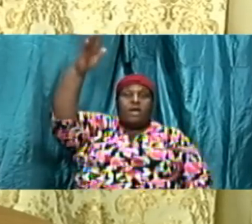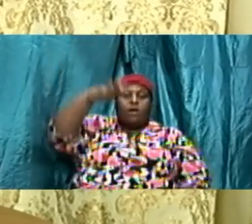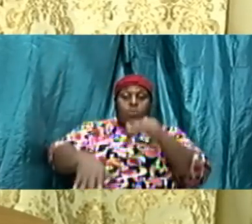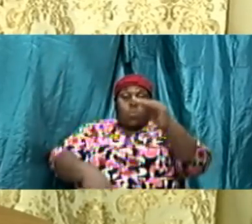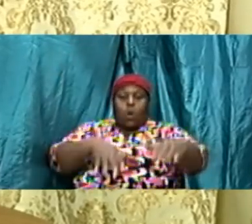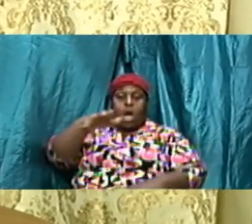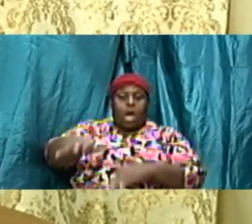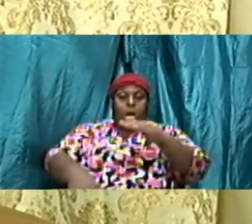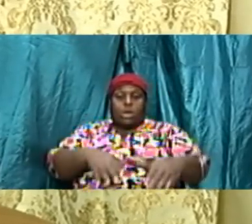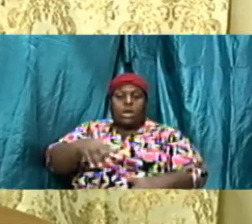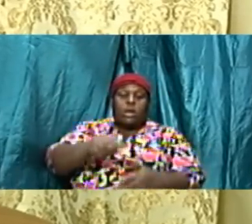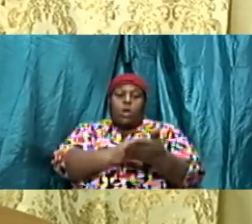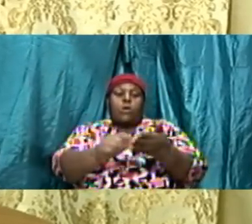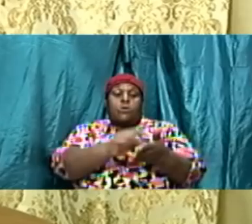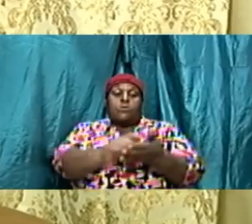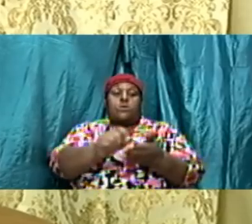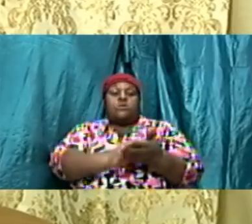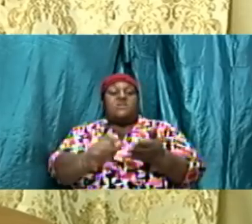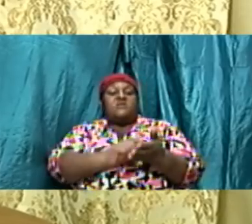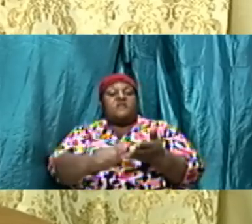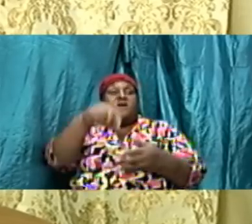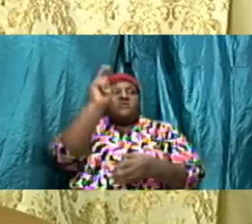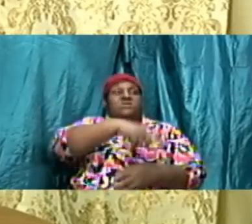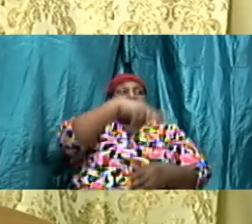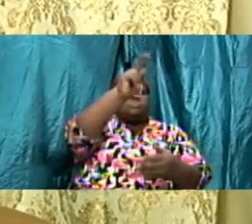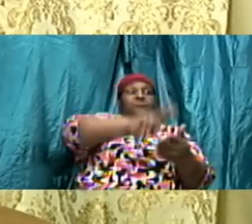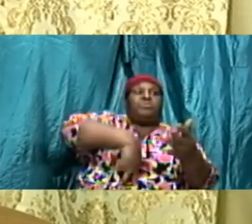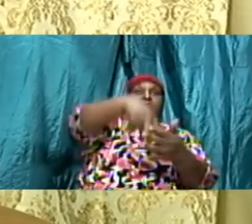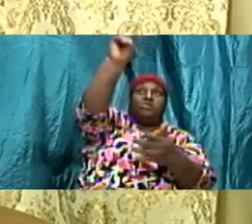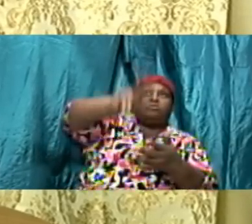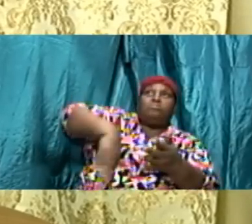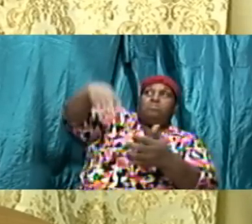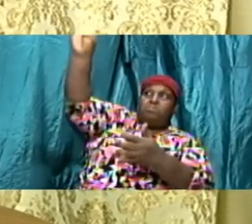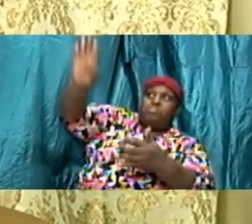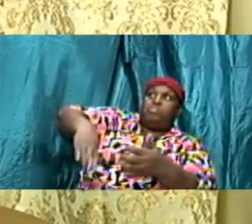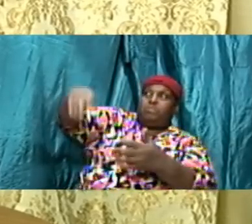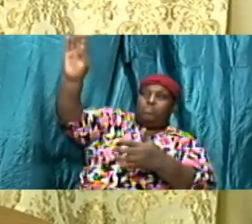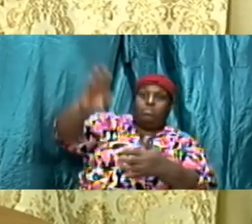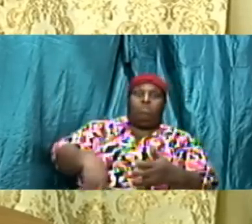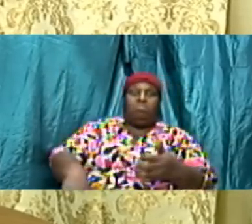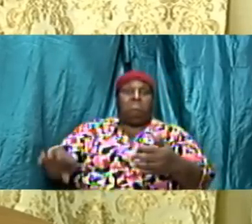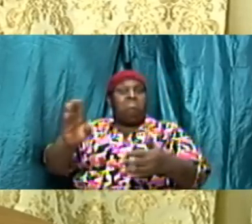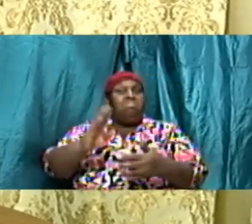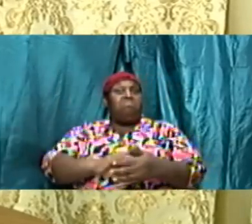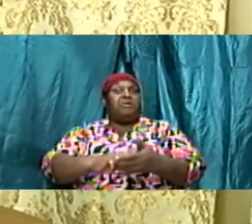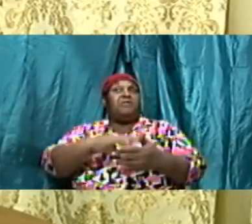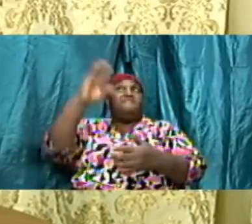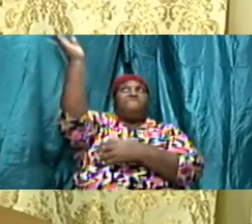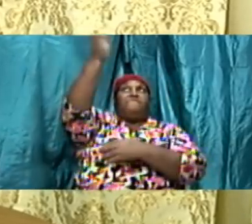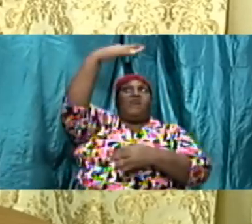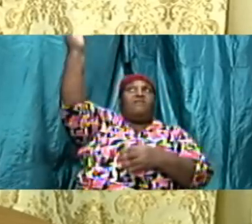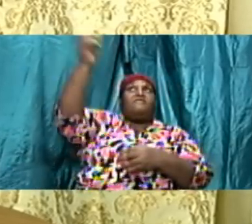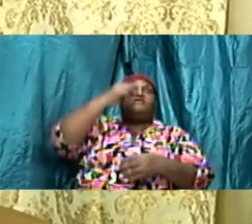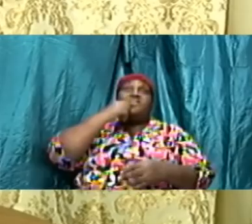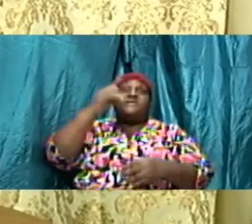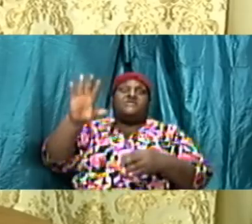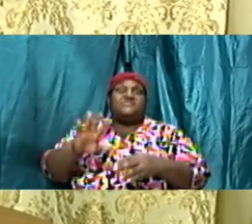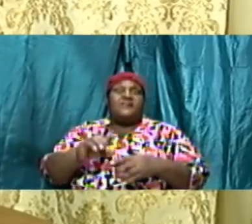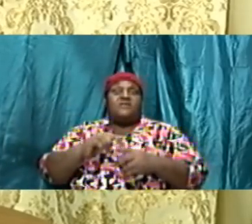flags, or writing on the flags, or desecrating the flag, is saying clearly to the U.S. that we are